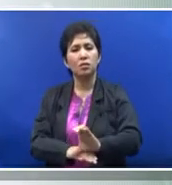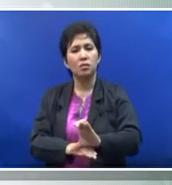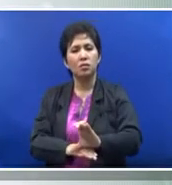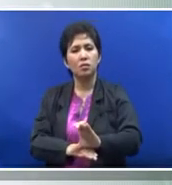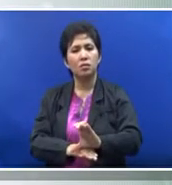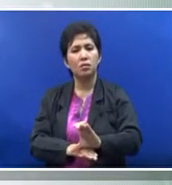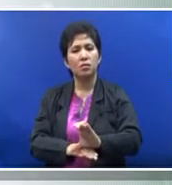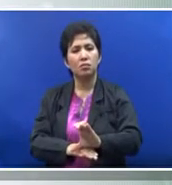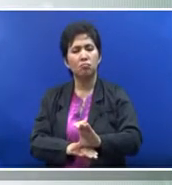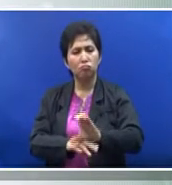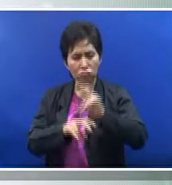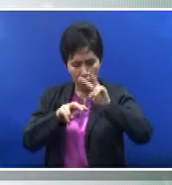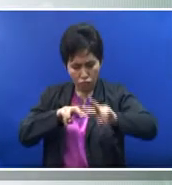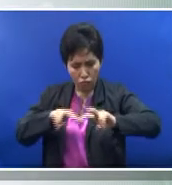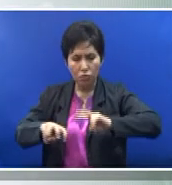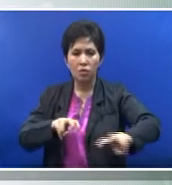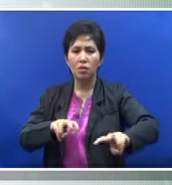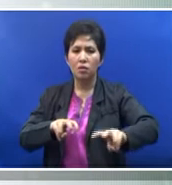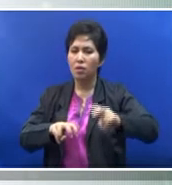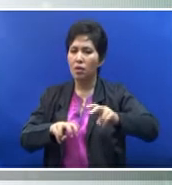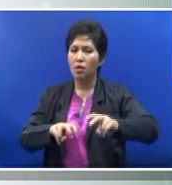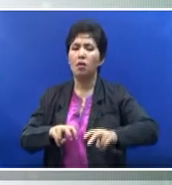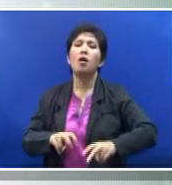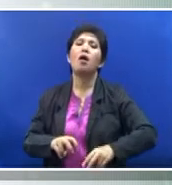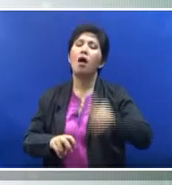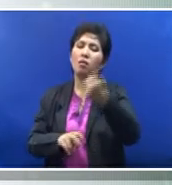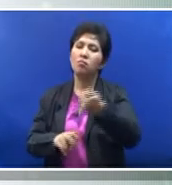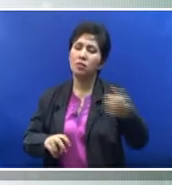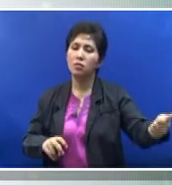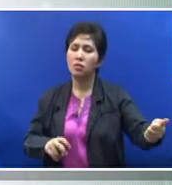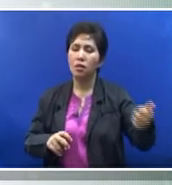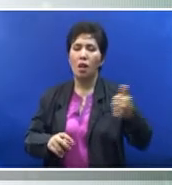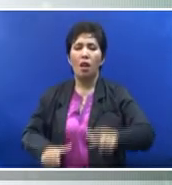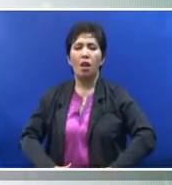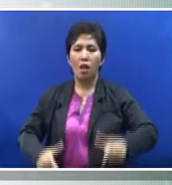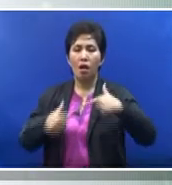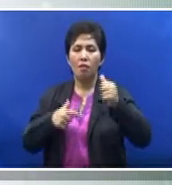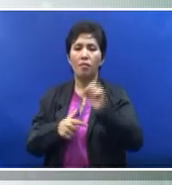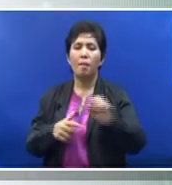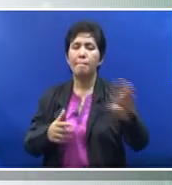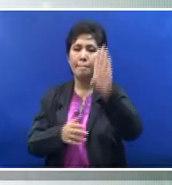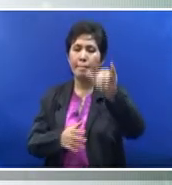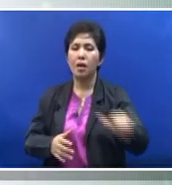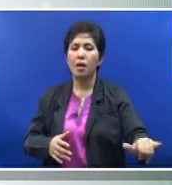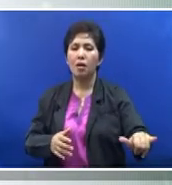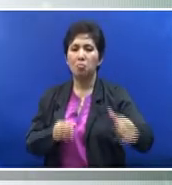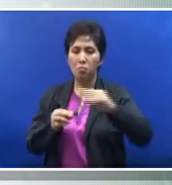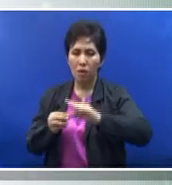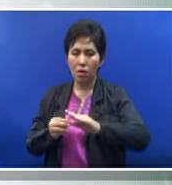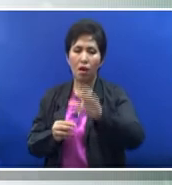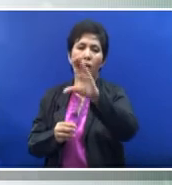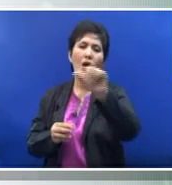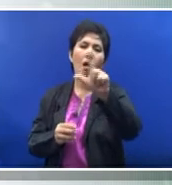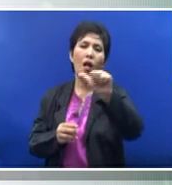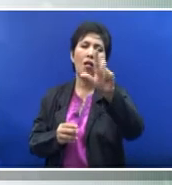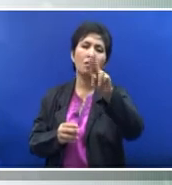Culture refers to aspects of life that is learned or by cultivated within a person